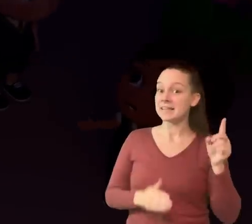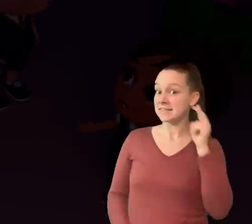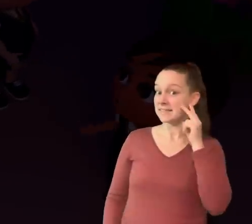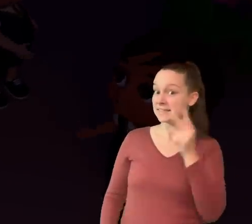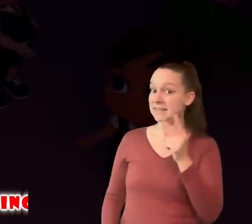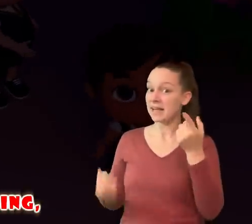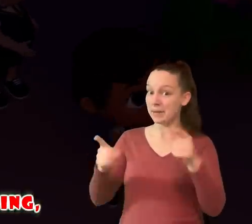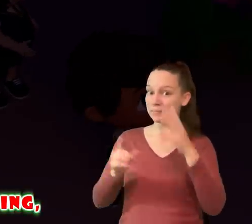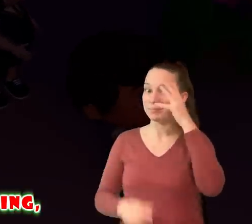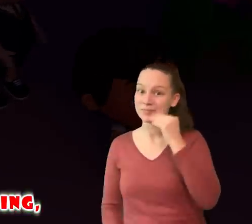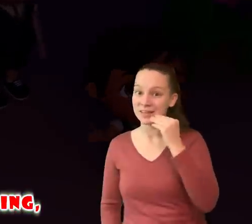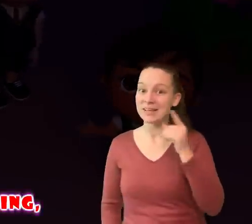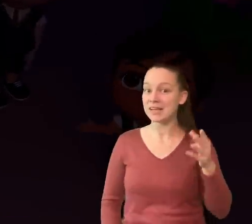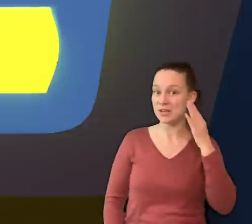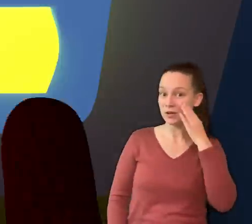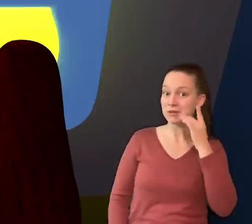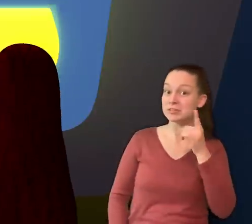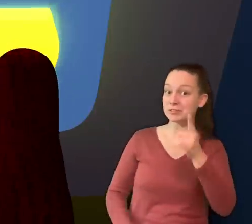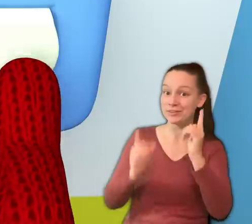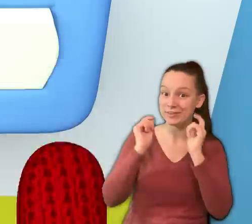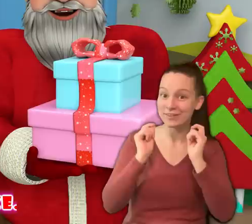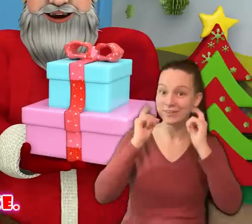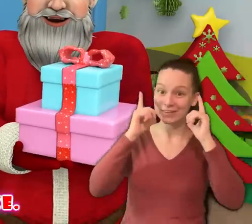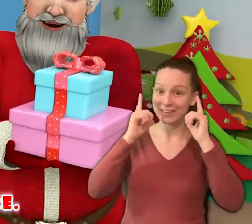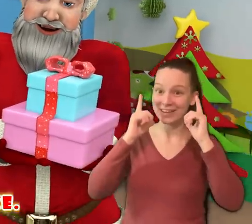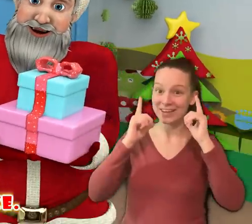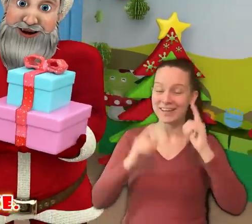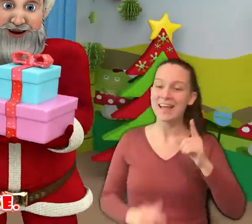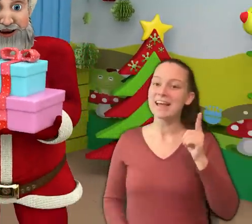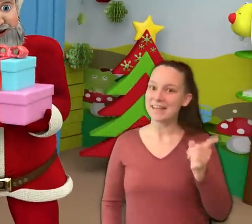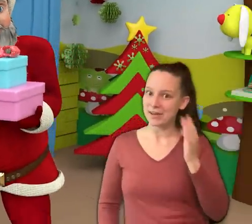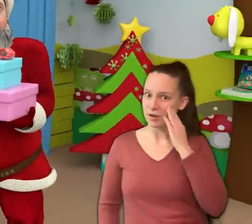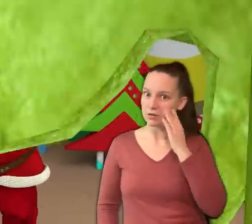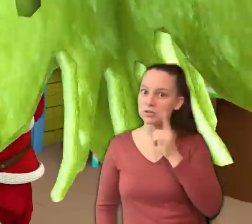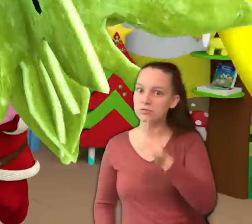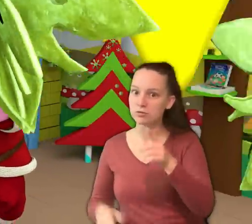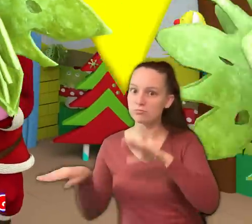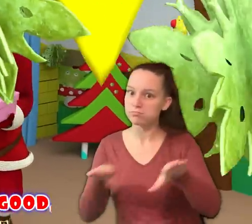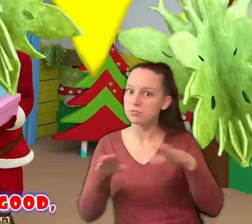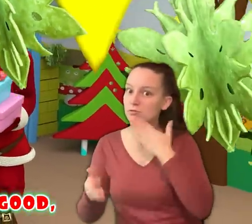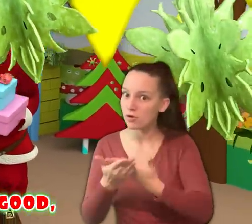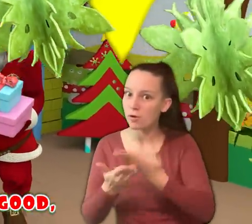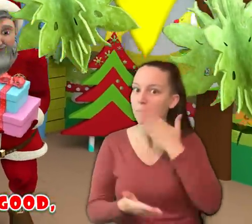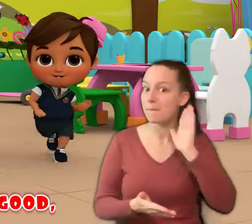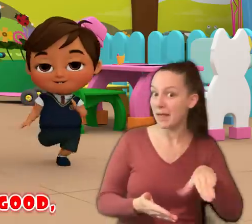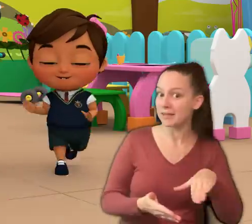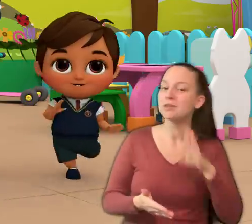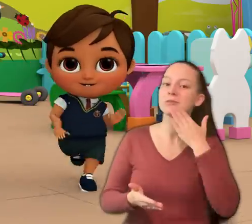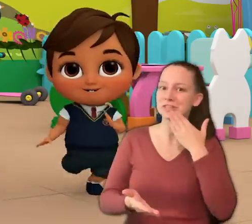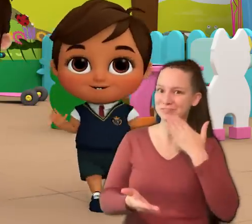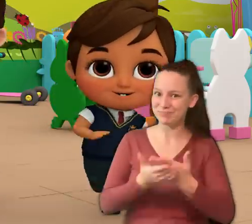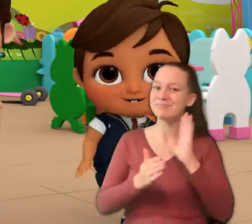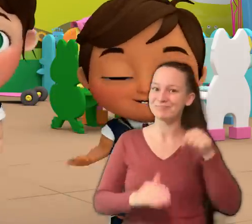he sees you when you're sleeping he knows when you're awake he knows if you've been